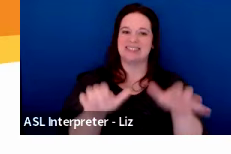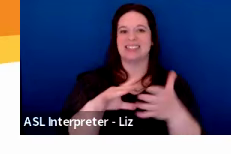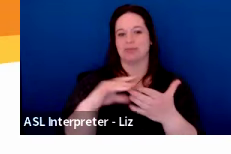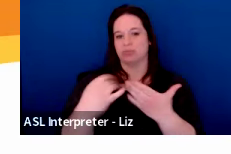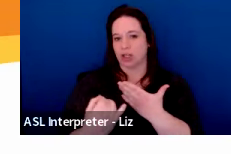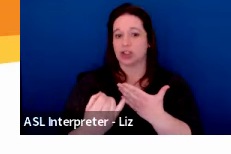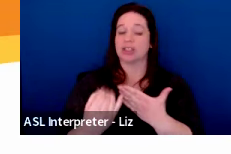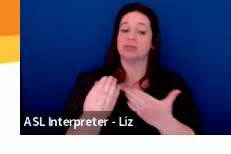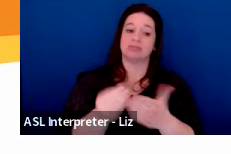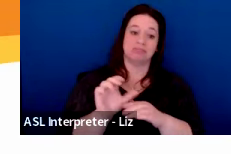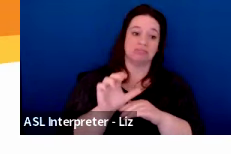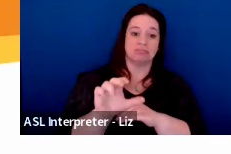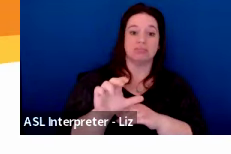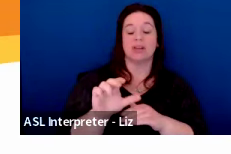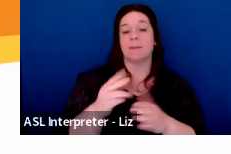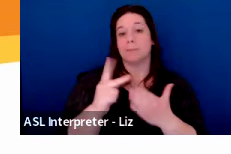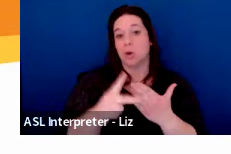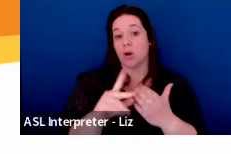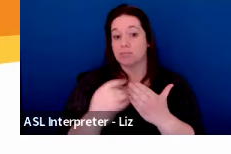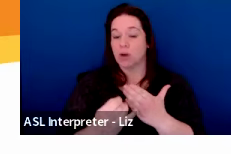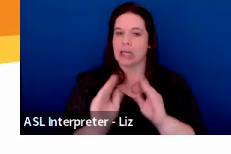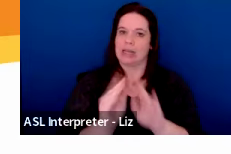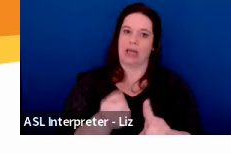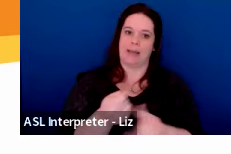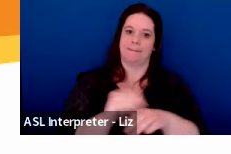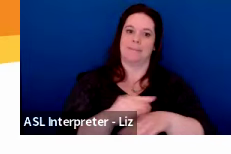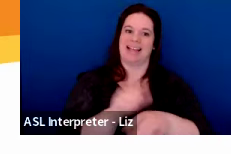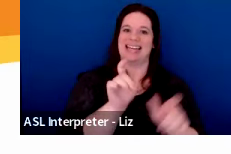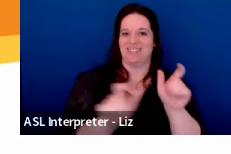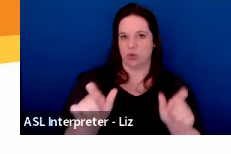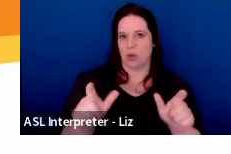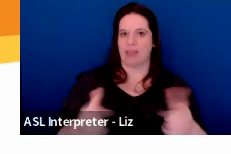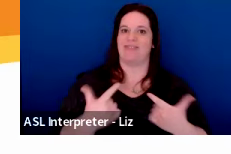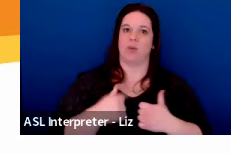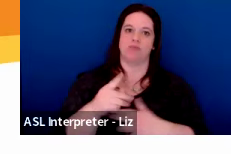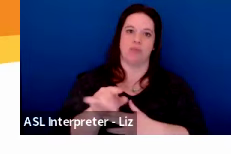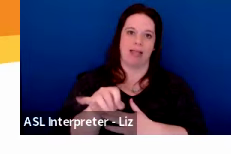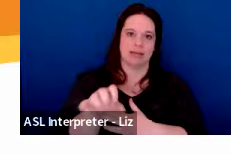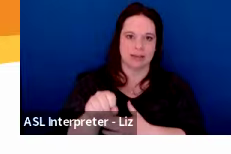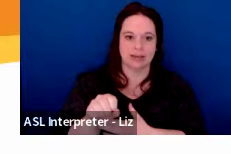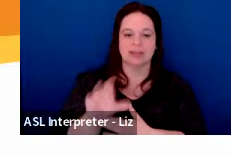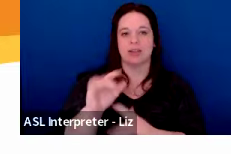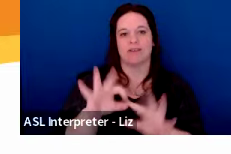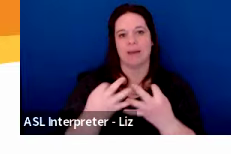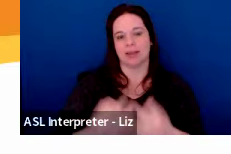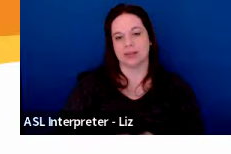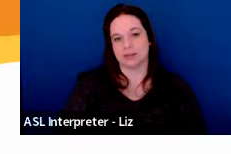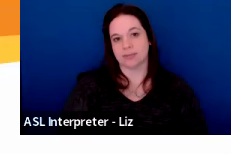and projects that would clearly impact individuals living with paralysis and their families.